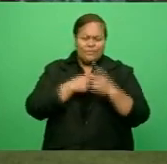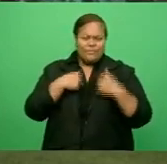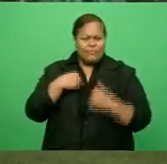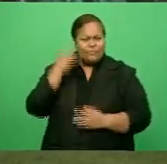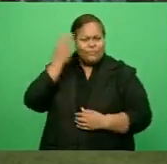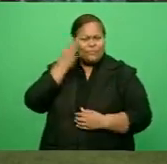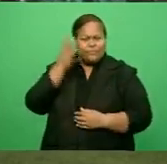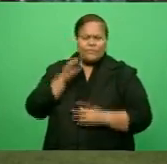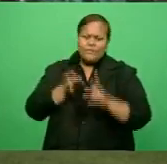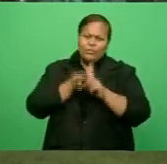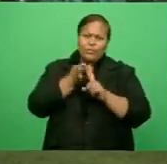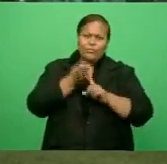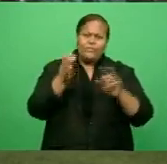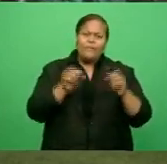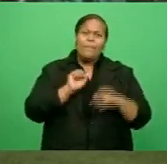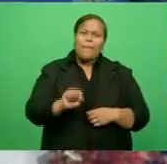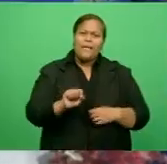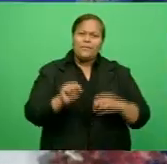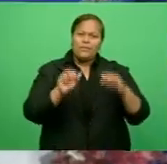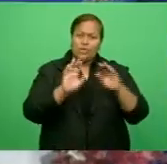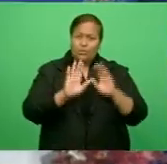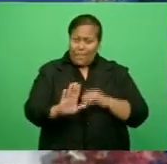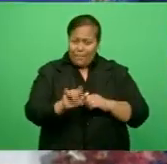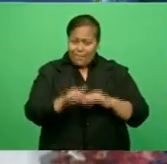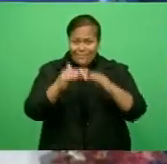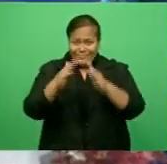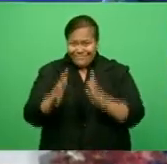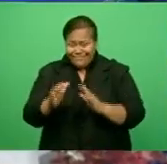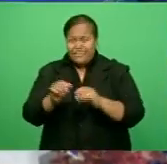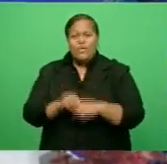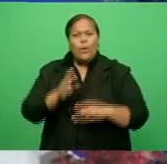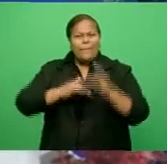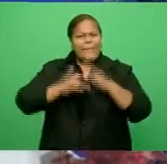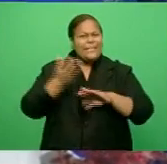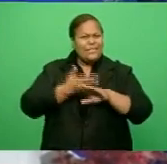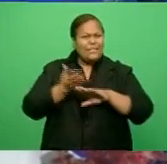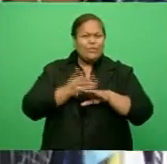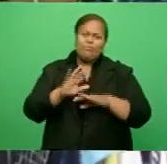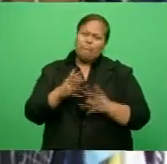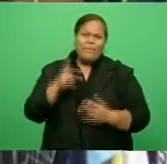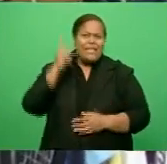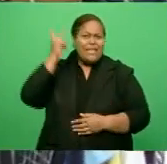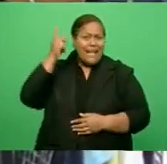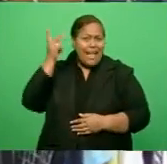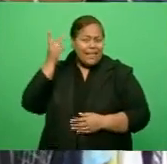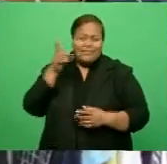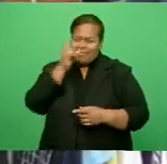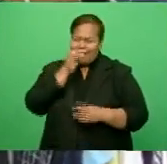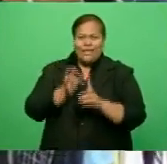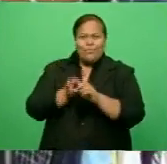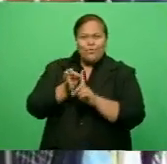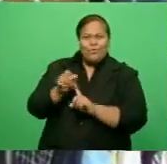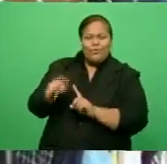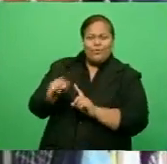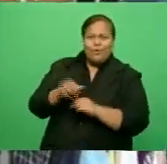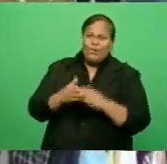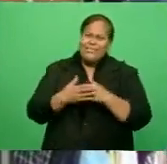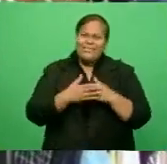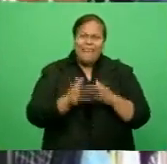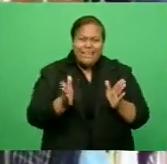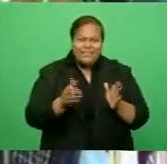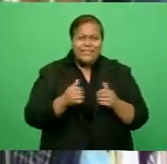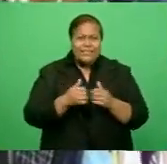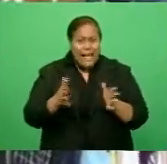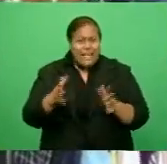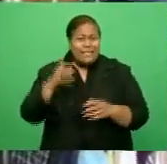improving bus stops or building new ones. We are looking at kindergartens if we need to upgrade them, or we need to start kindergartens or help